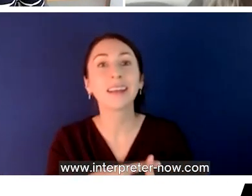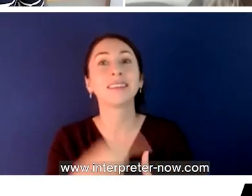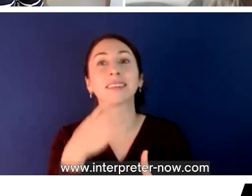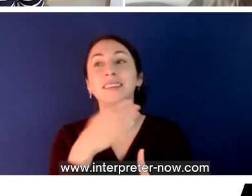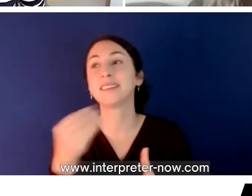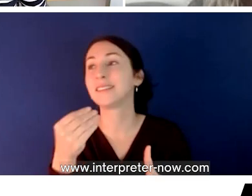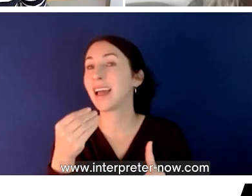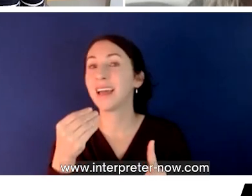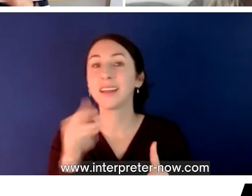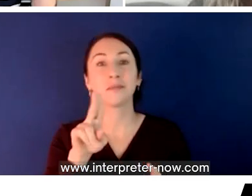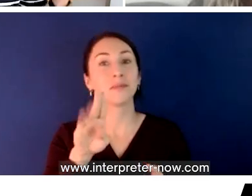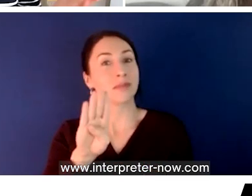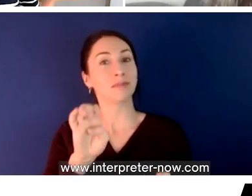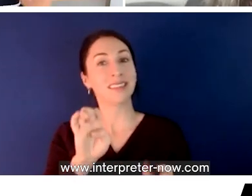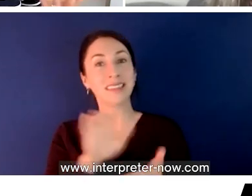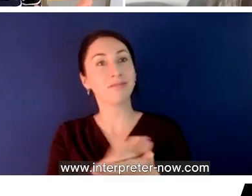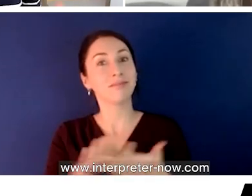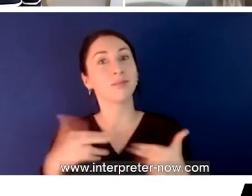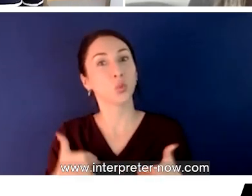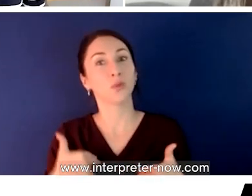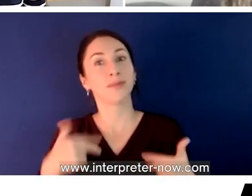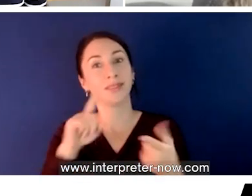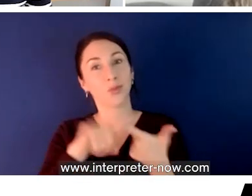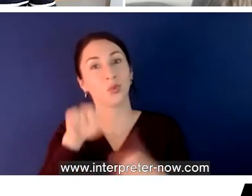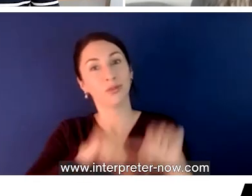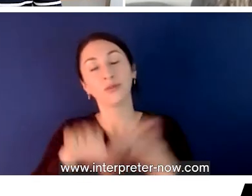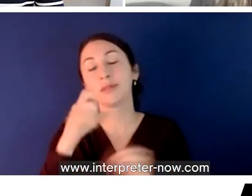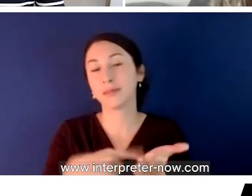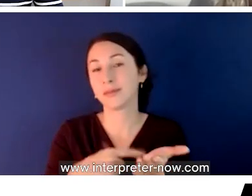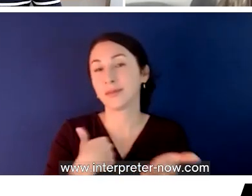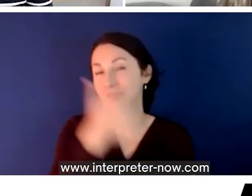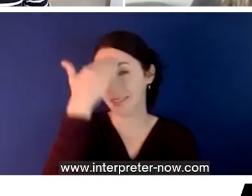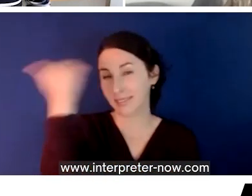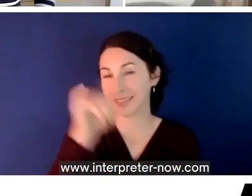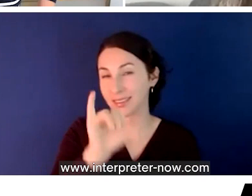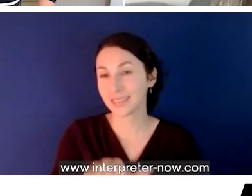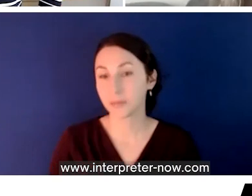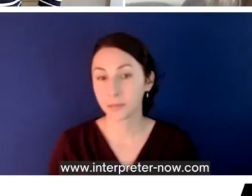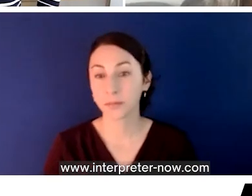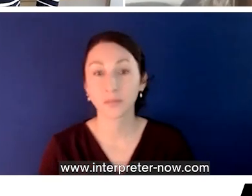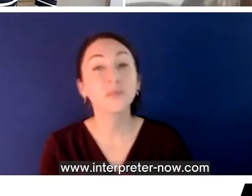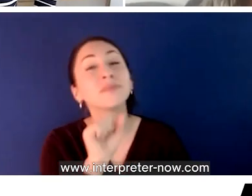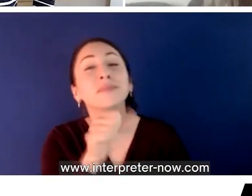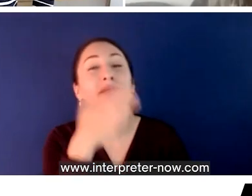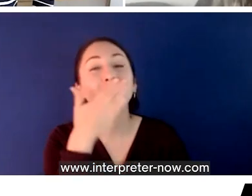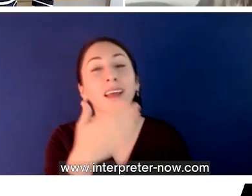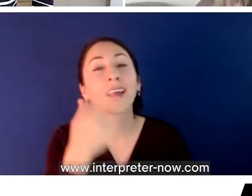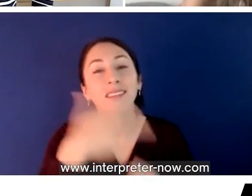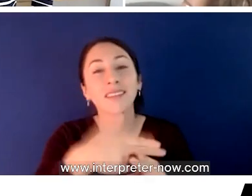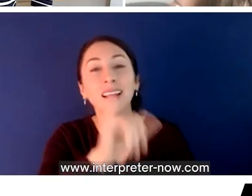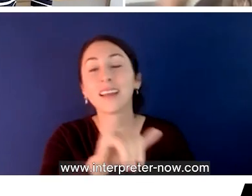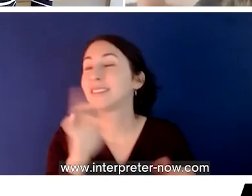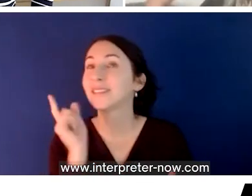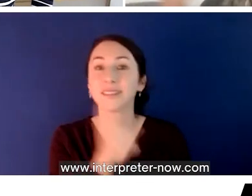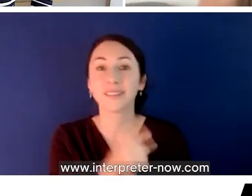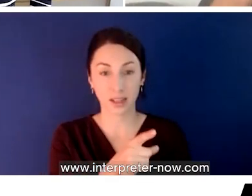And so, yeah, sometimes we forget that part too, and that's so important as well. I thank you for saying that, right? Because that's exactly right. I got to